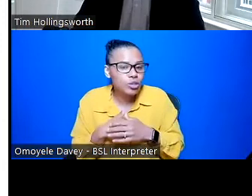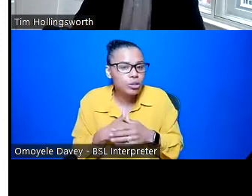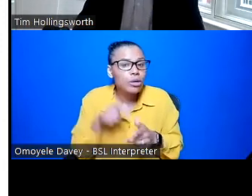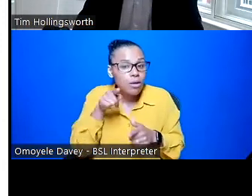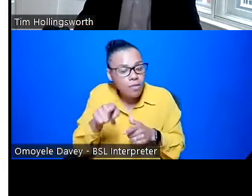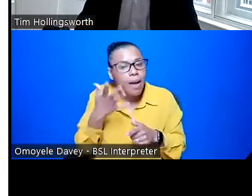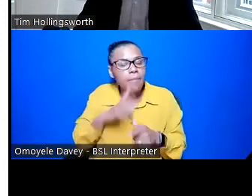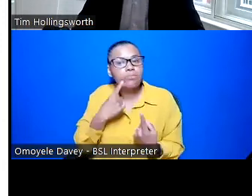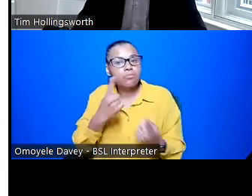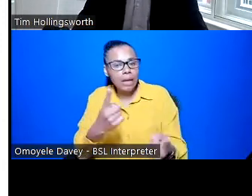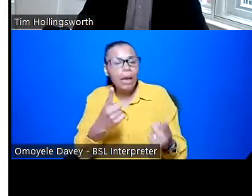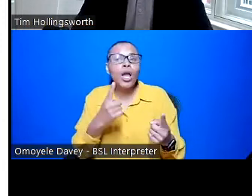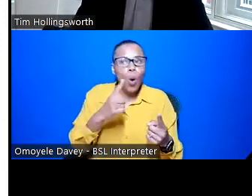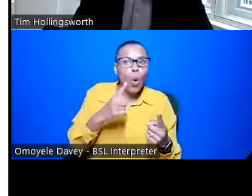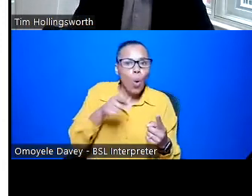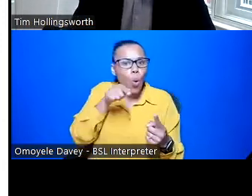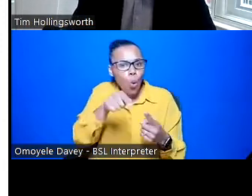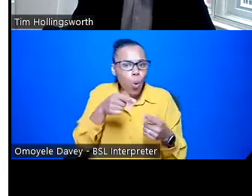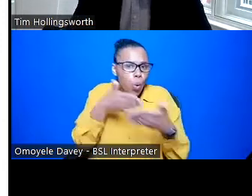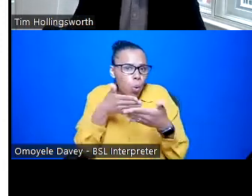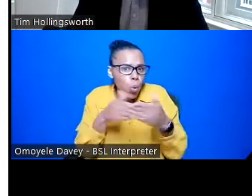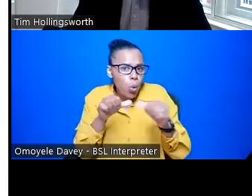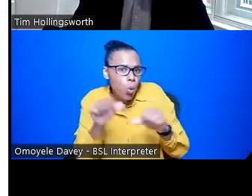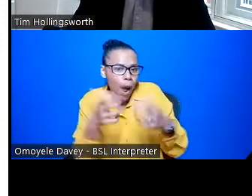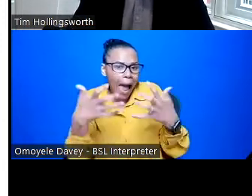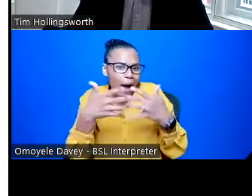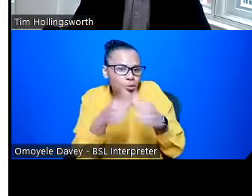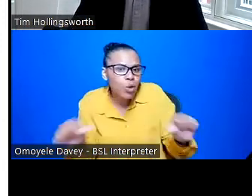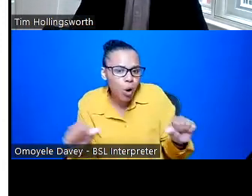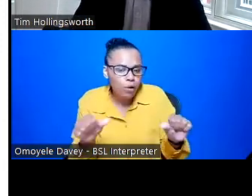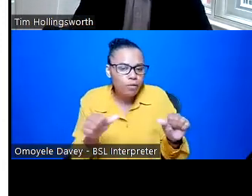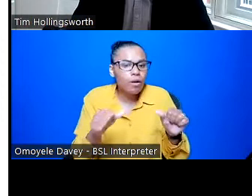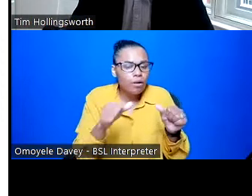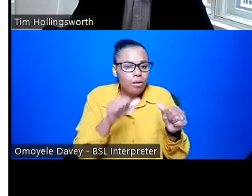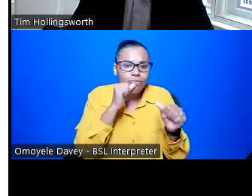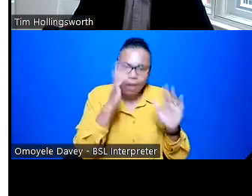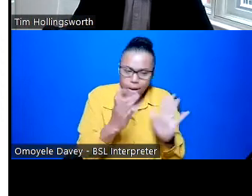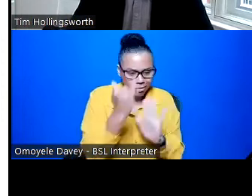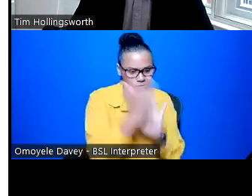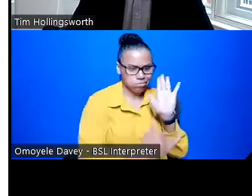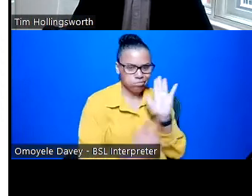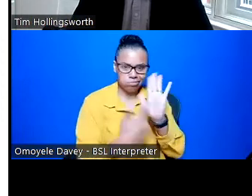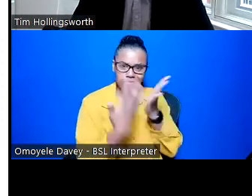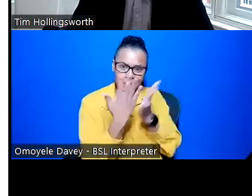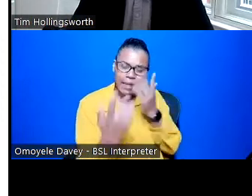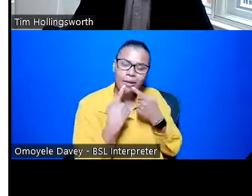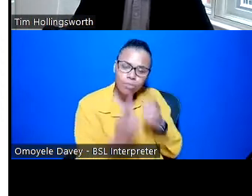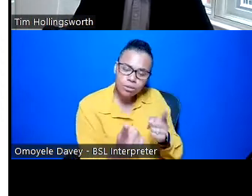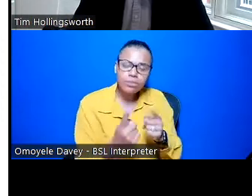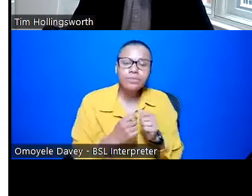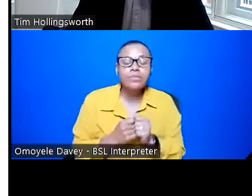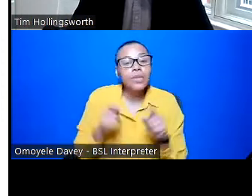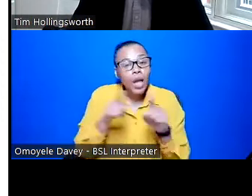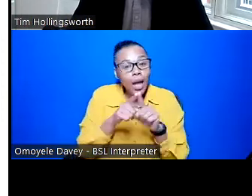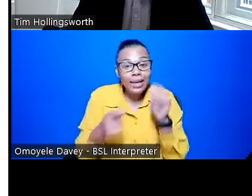challenges in leadership that they face, but also to create more awareness, both within their organisation and within their sector, and more powerfully to